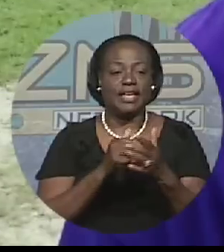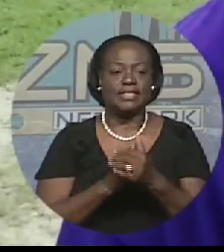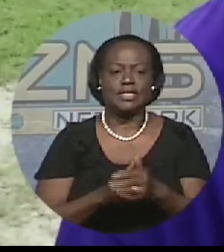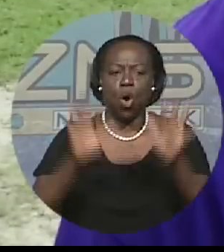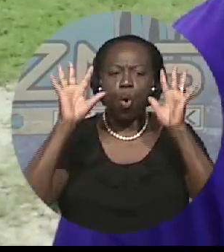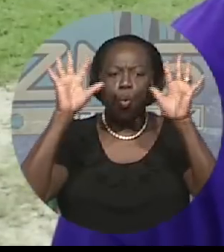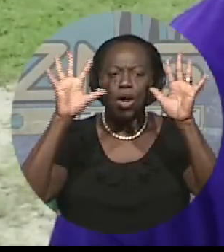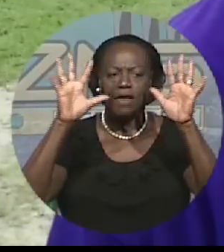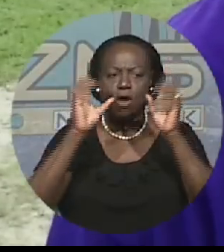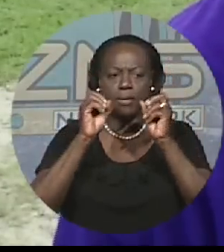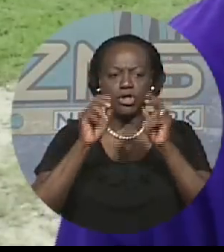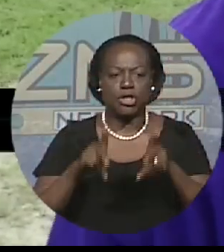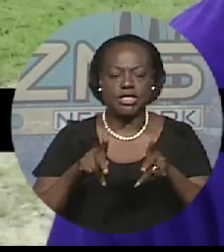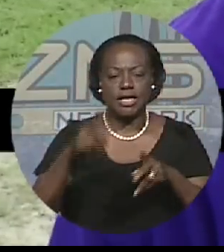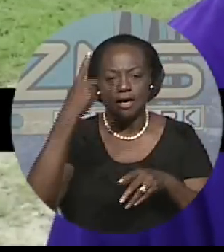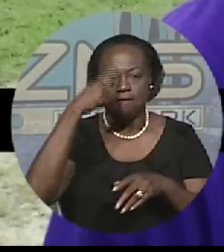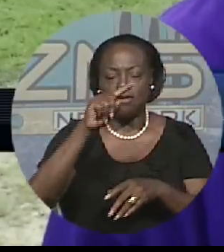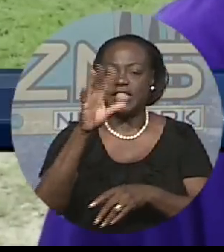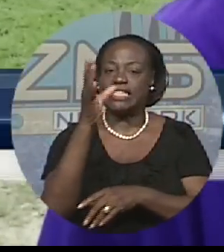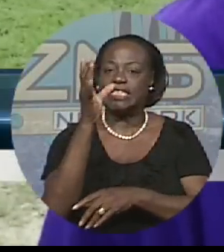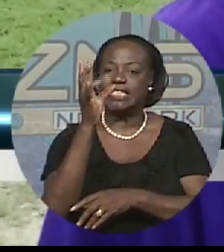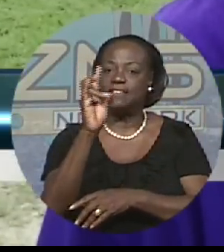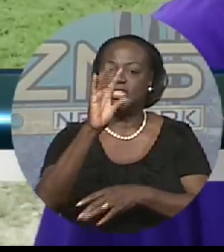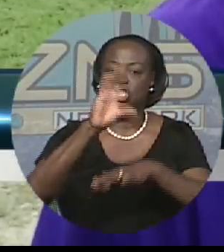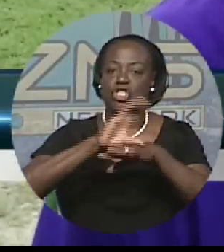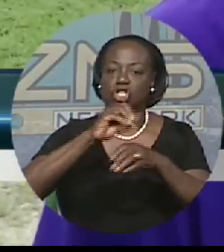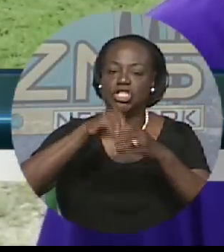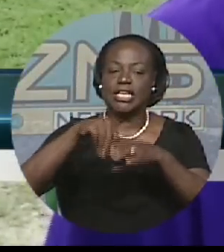wonderful opportunity for the 17 churches in